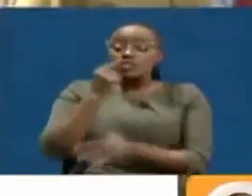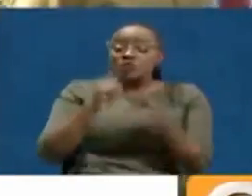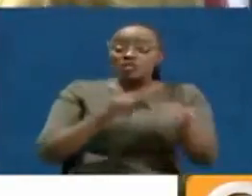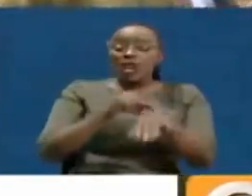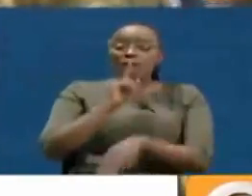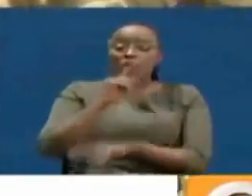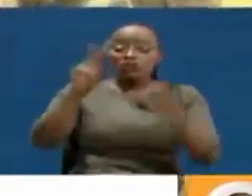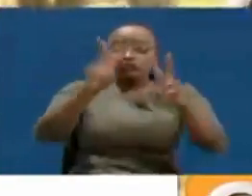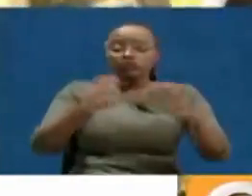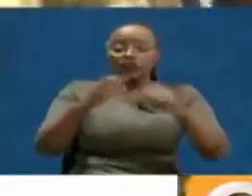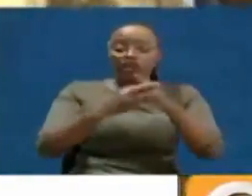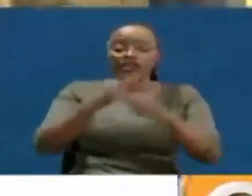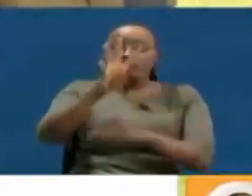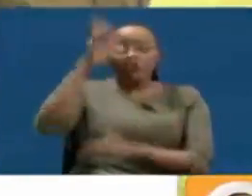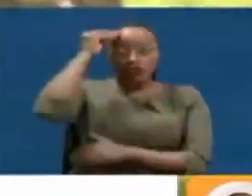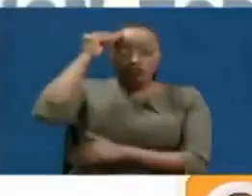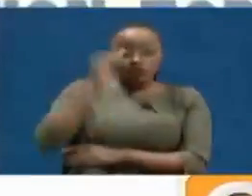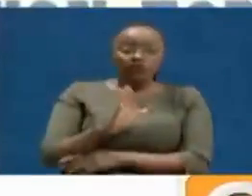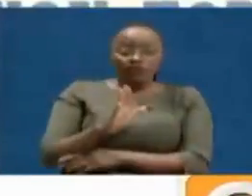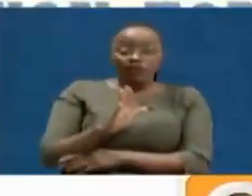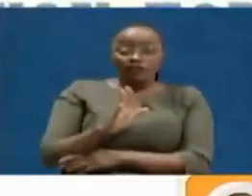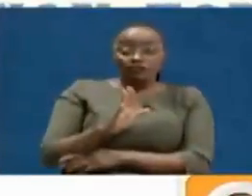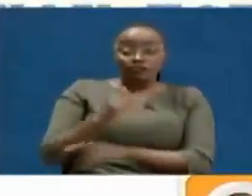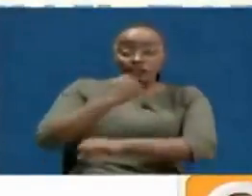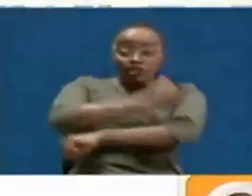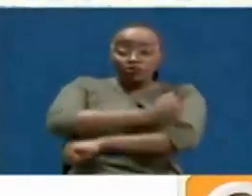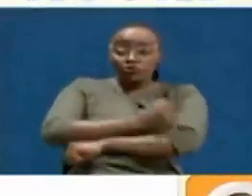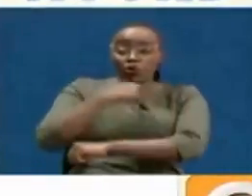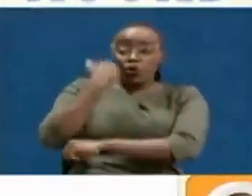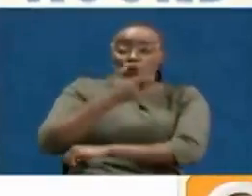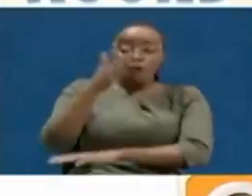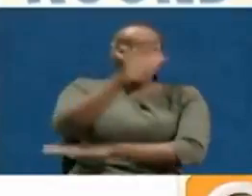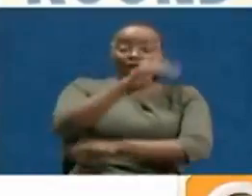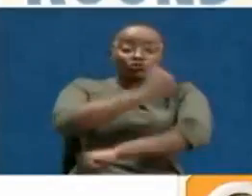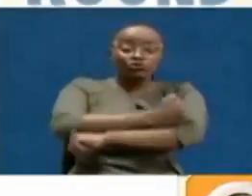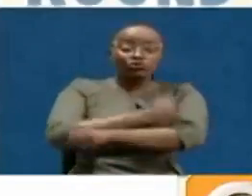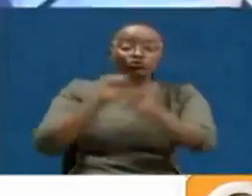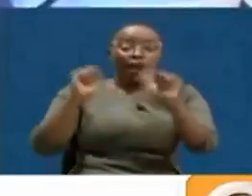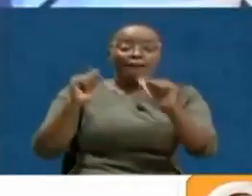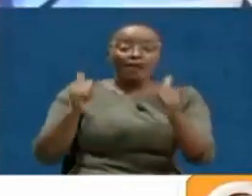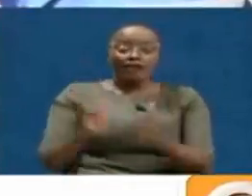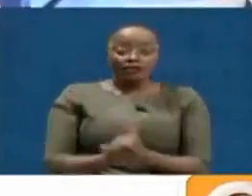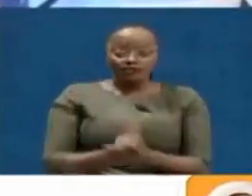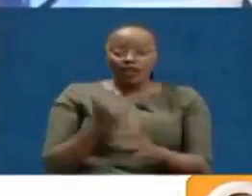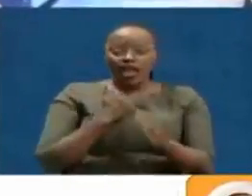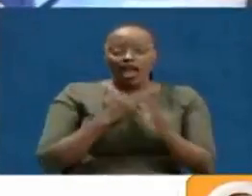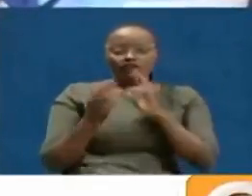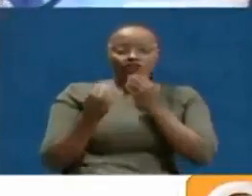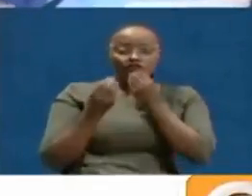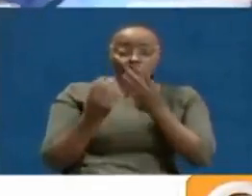he ordered a search for 84 Kajiunduthi High School students who are yet to report back to school. We have a record